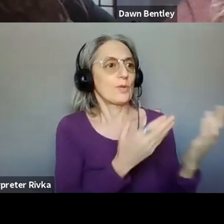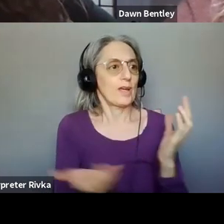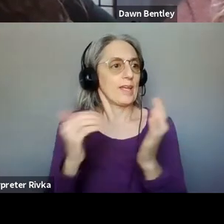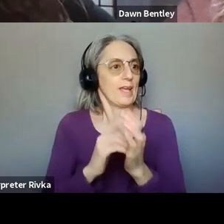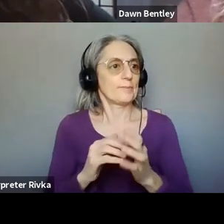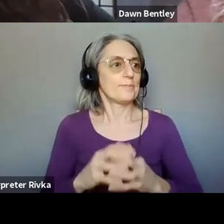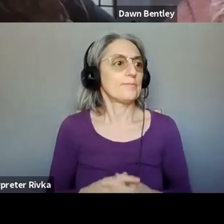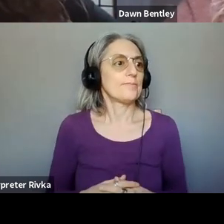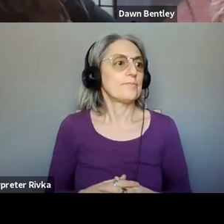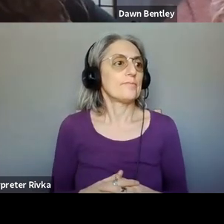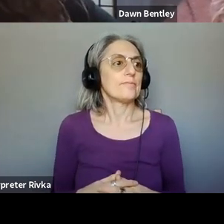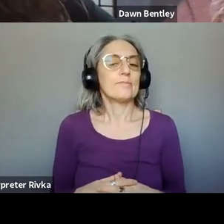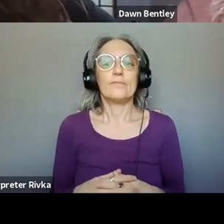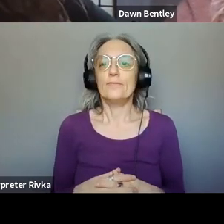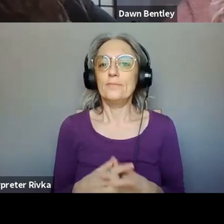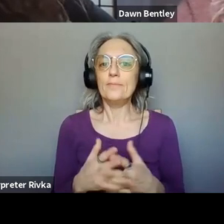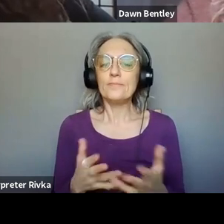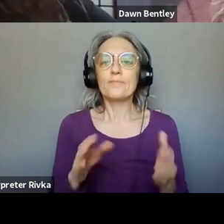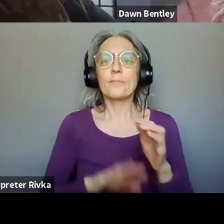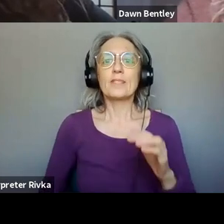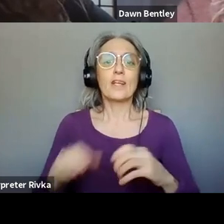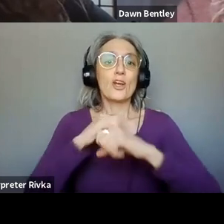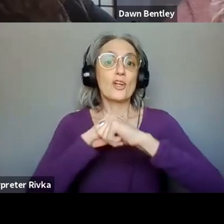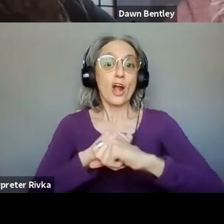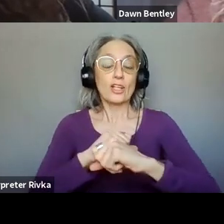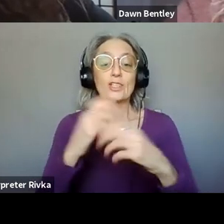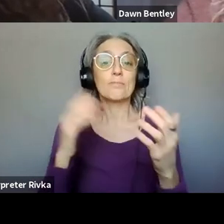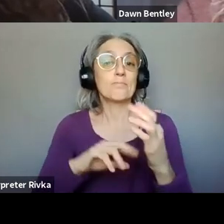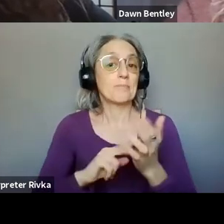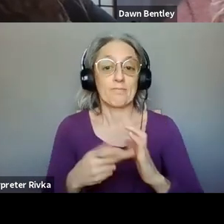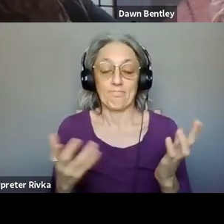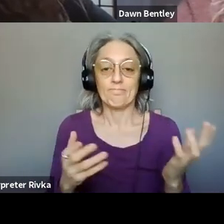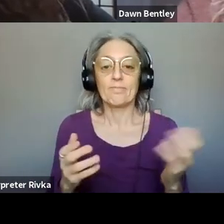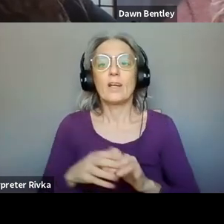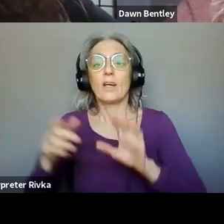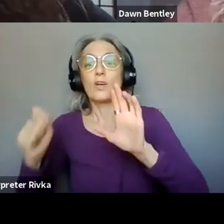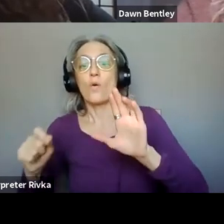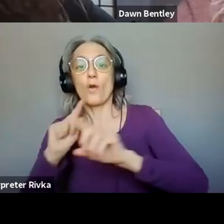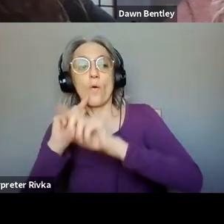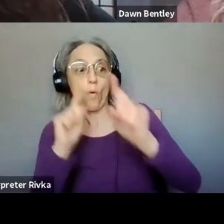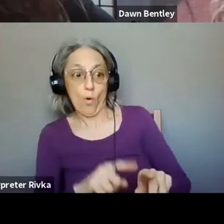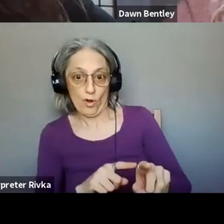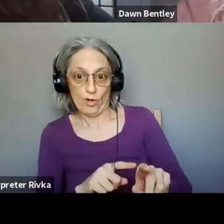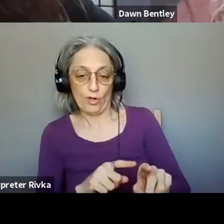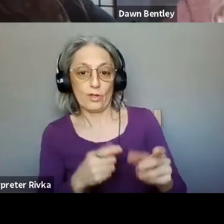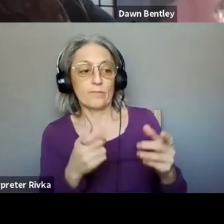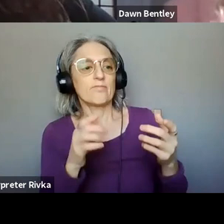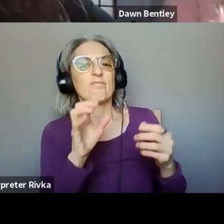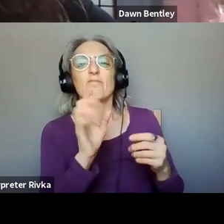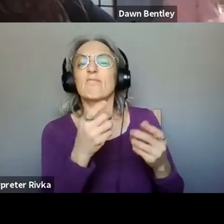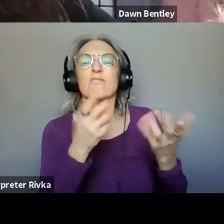guardianship, basically, I mean, its basic form is a court-ordered relationship wherein